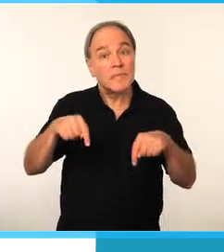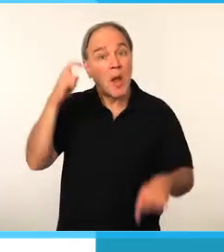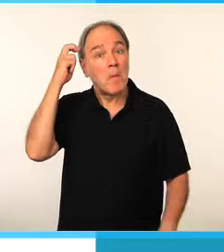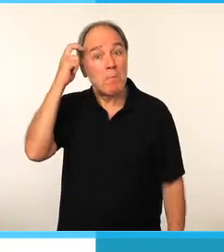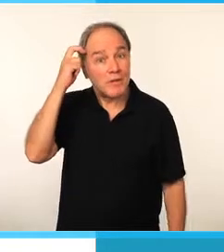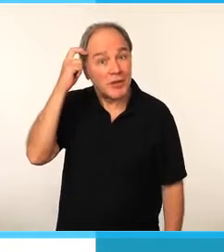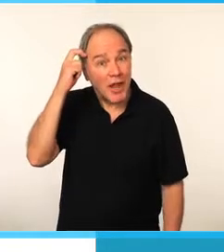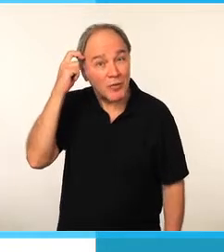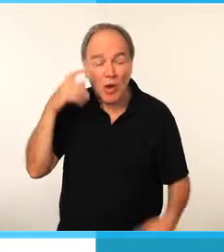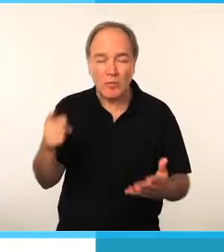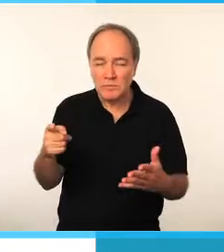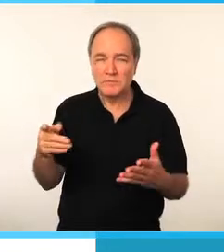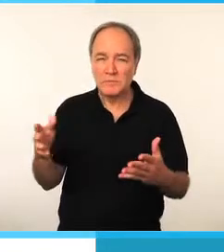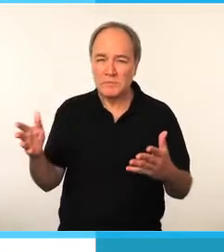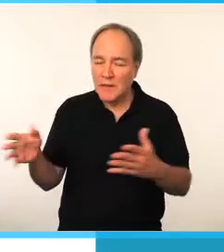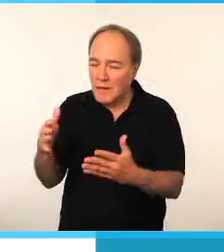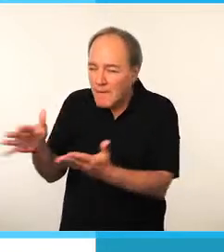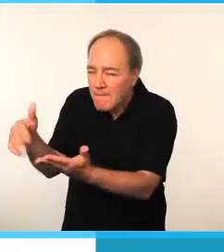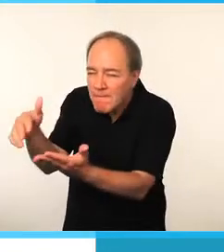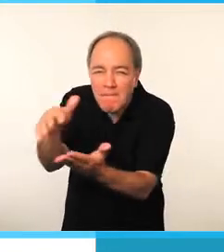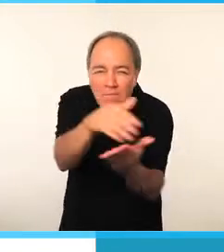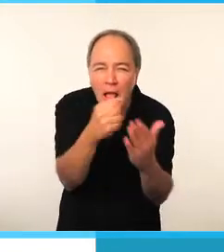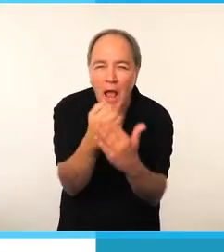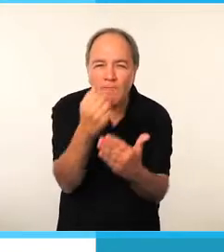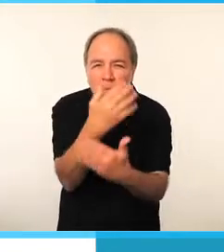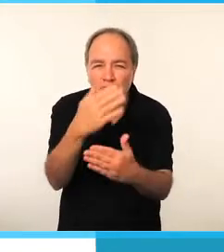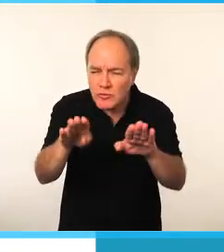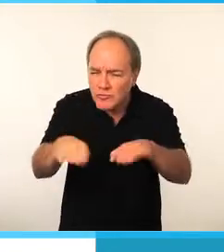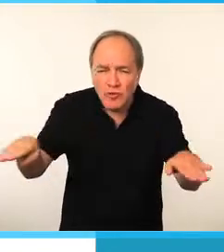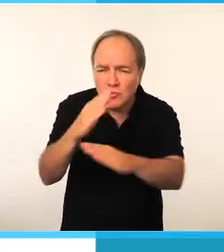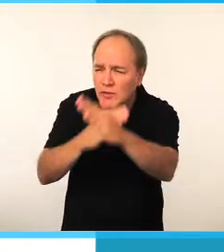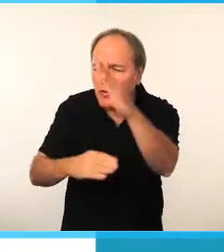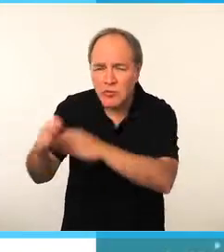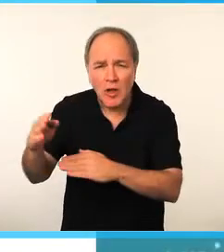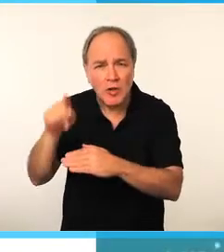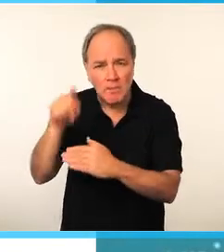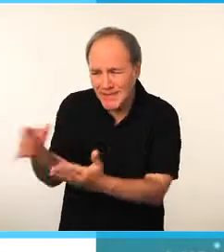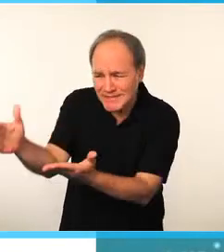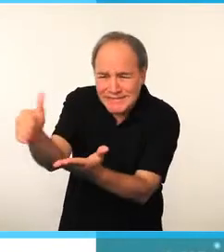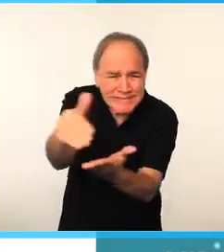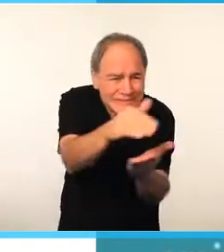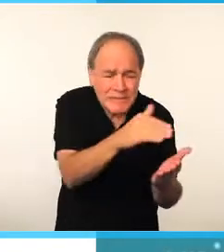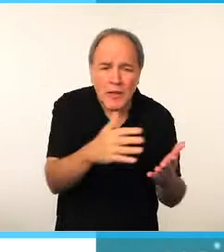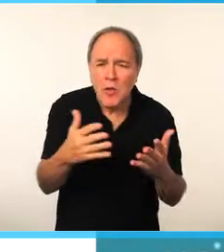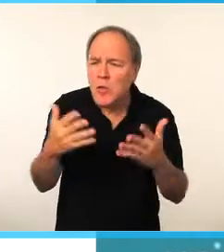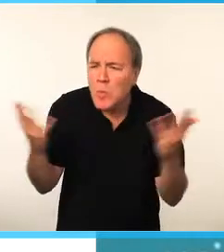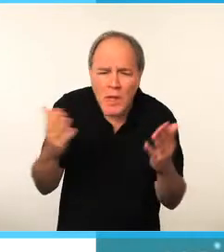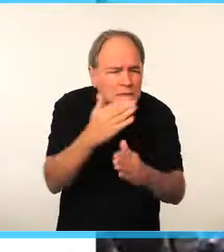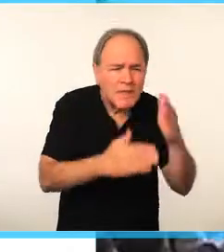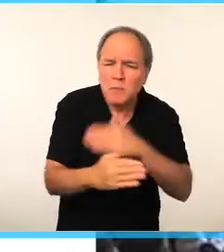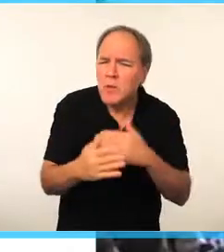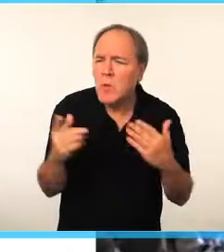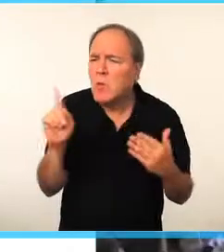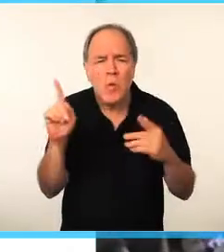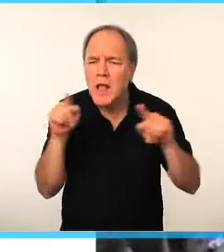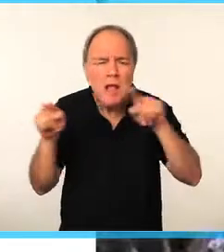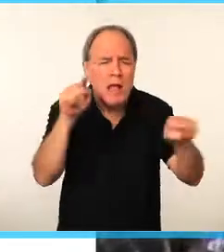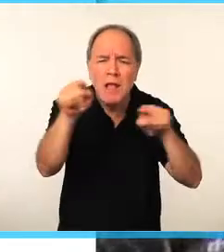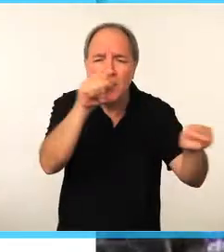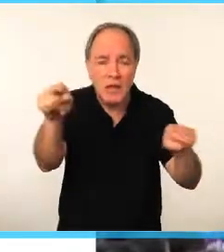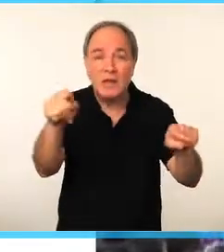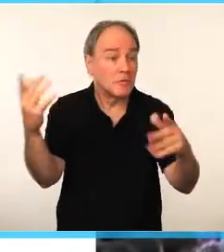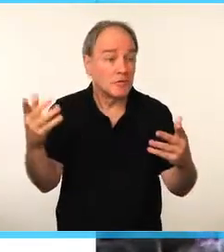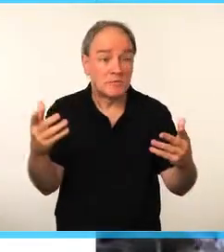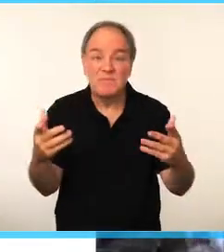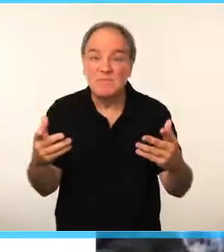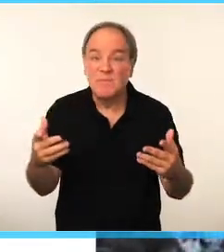Montenegro has discrepancies when it comes to statistics on children with disabilities. Children who are not counted are effectively